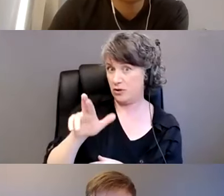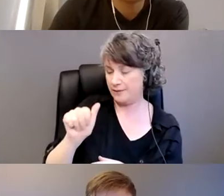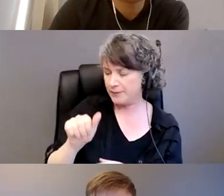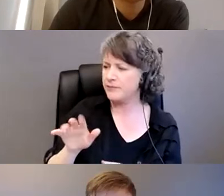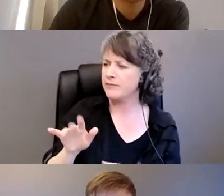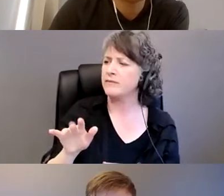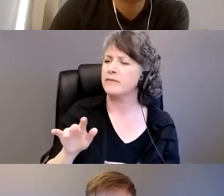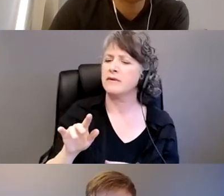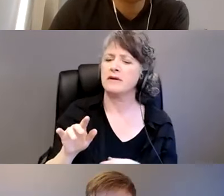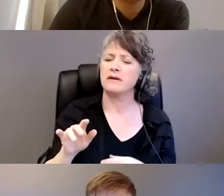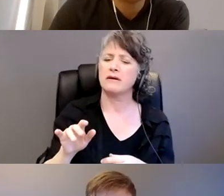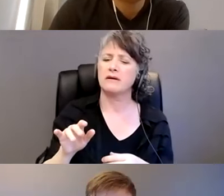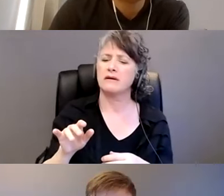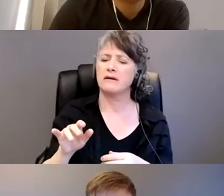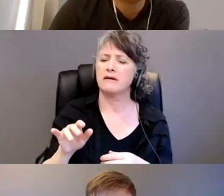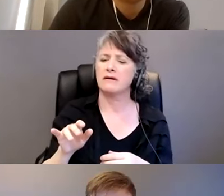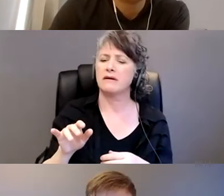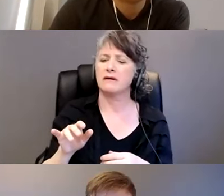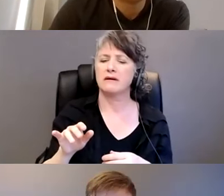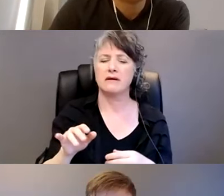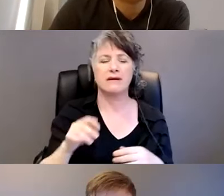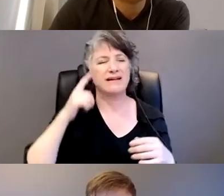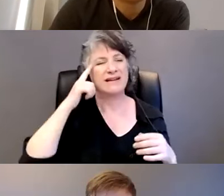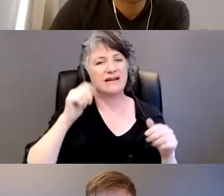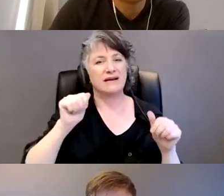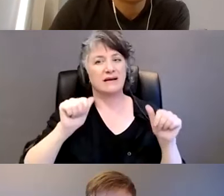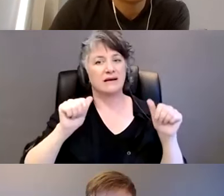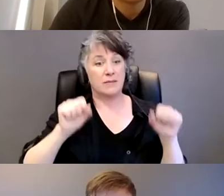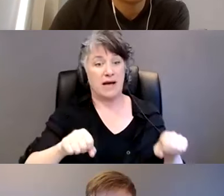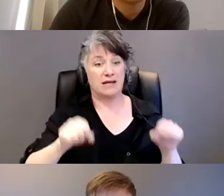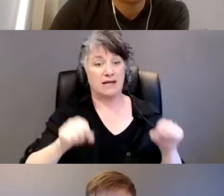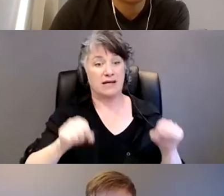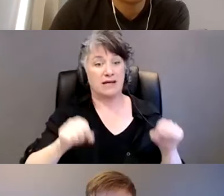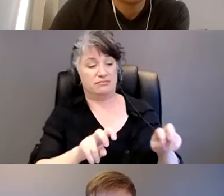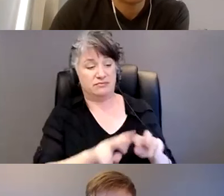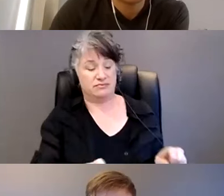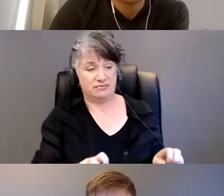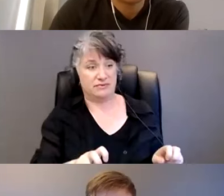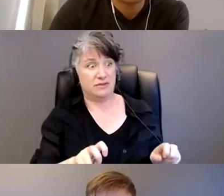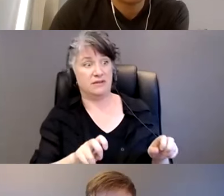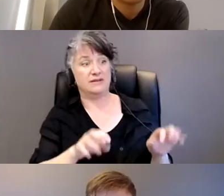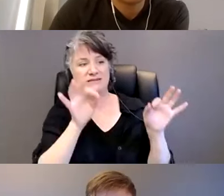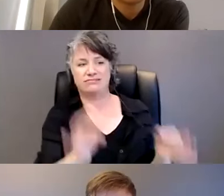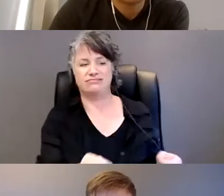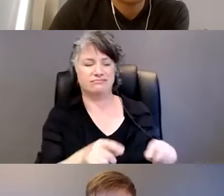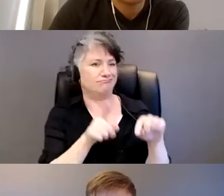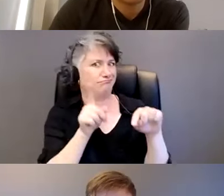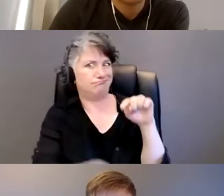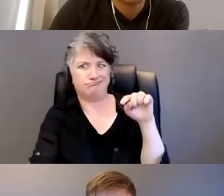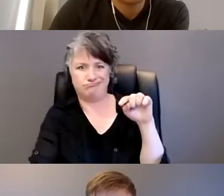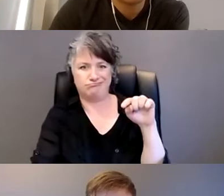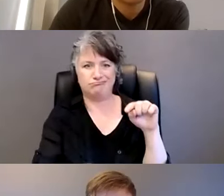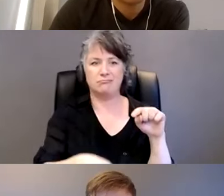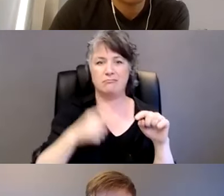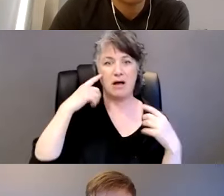less complex to reverse a finding of incapacity under the Mental Health Act than a finding of incapacity under the Substitute Decision